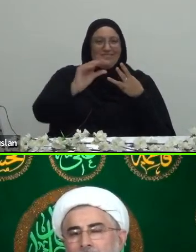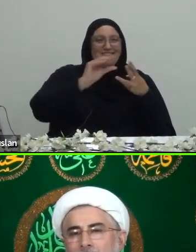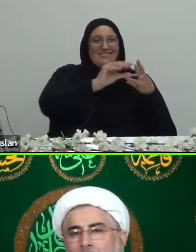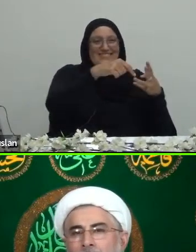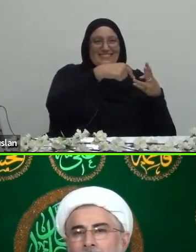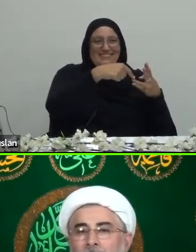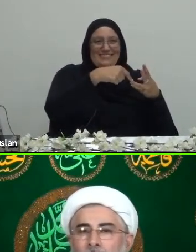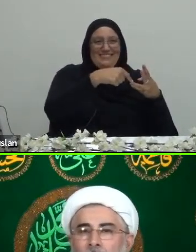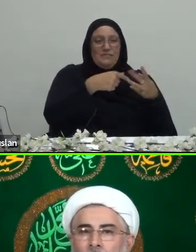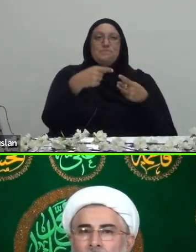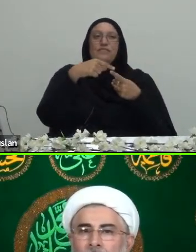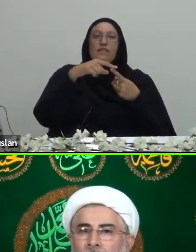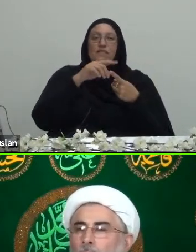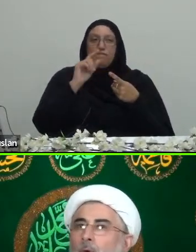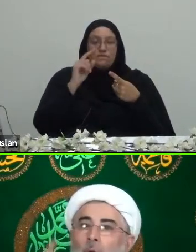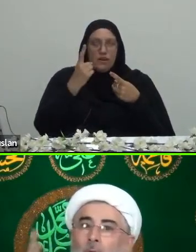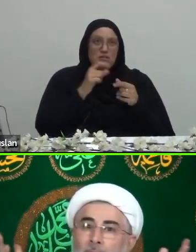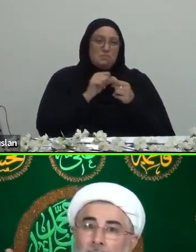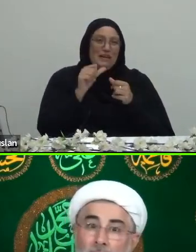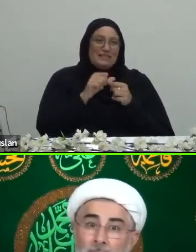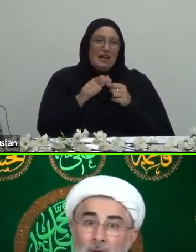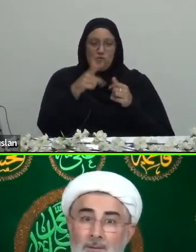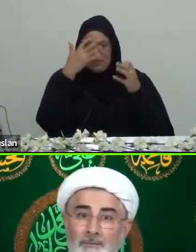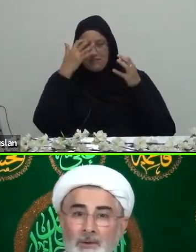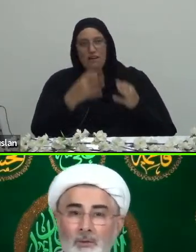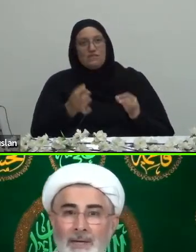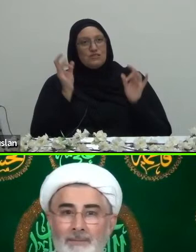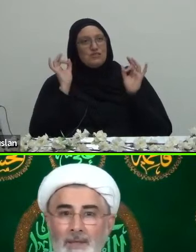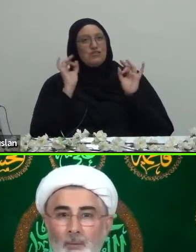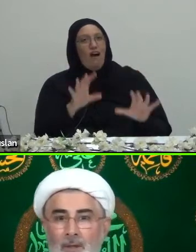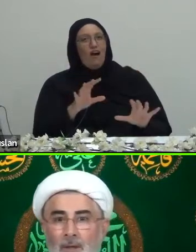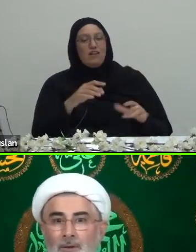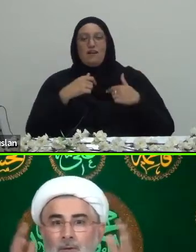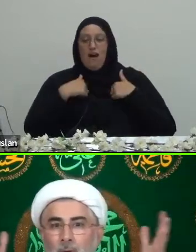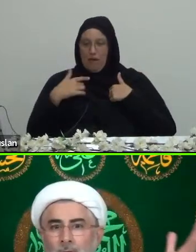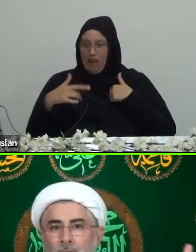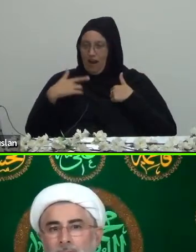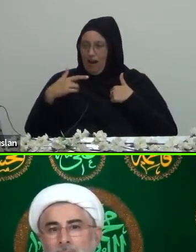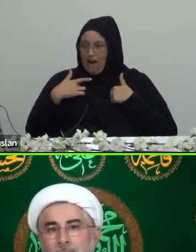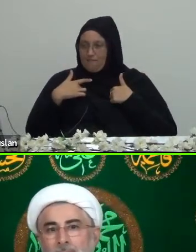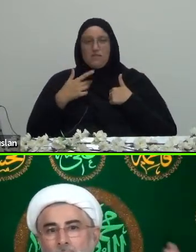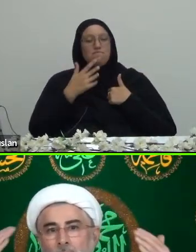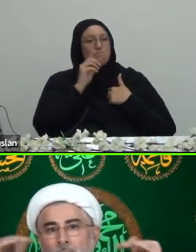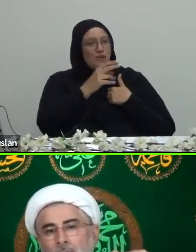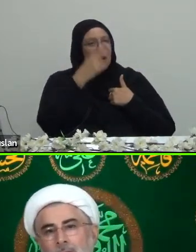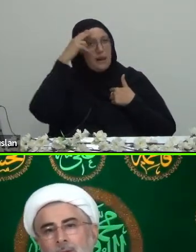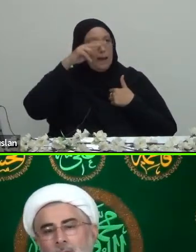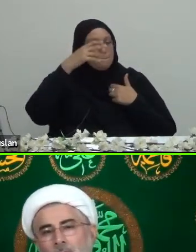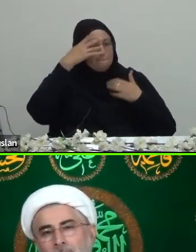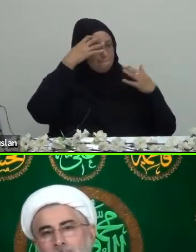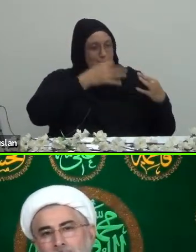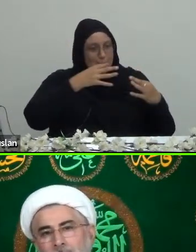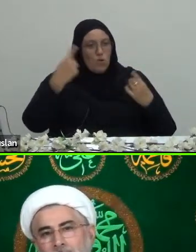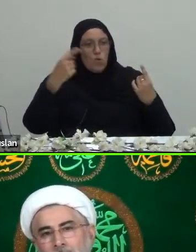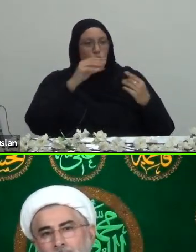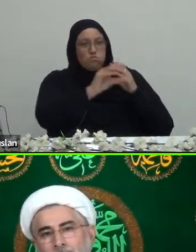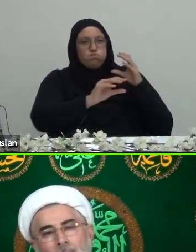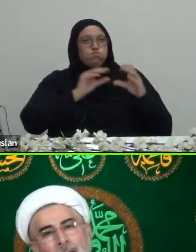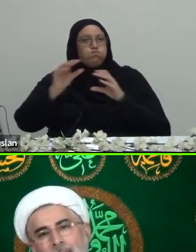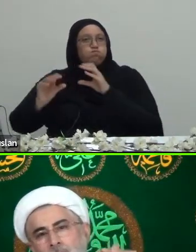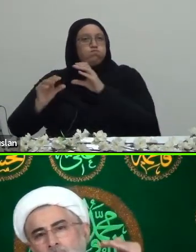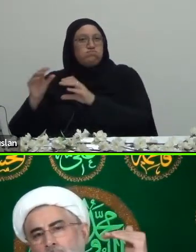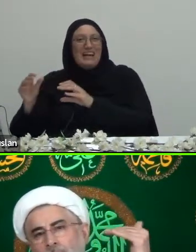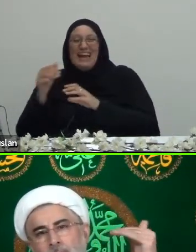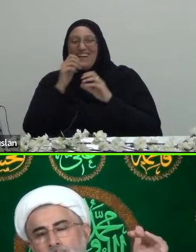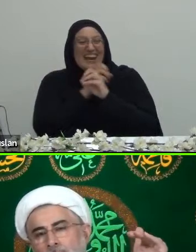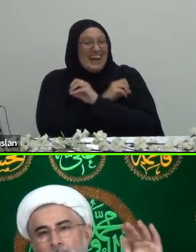second step, the 2/3 or all of it, sometimes if I don't have any will, the total estate actually goes under the law of inheritance.